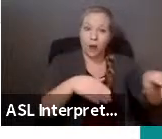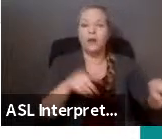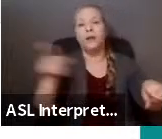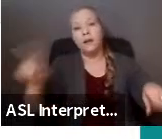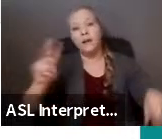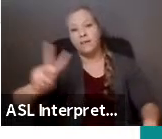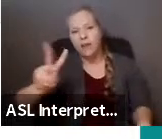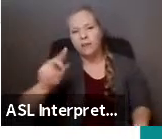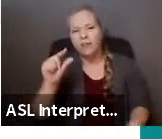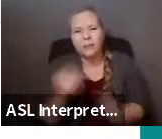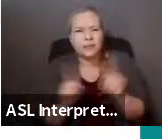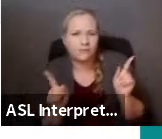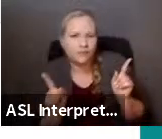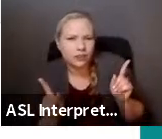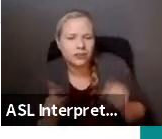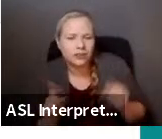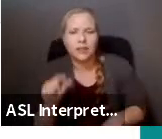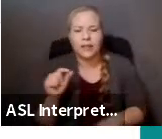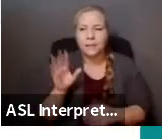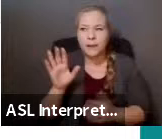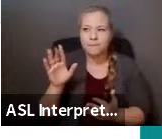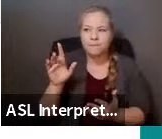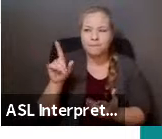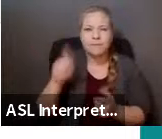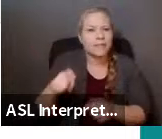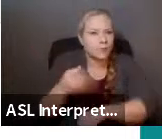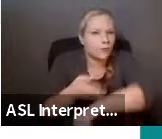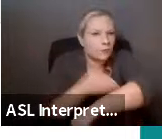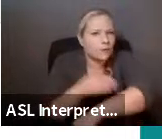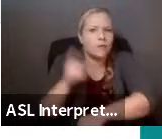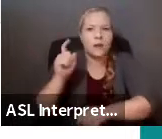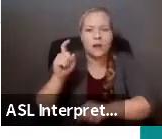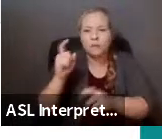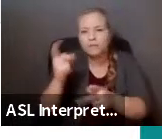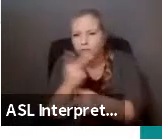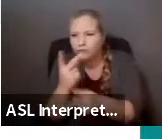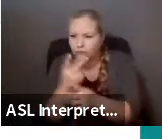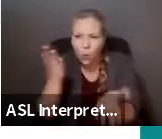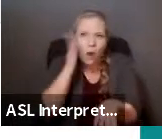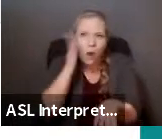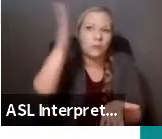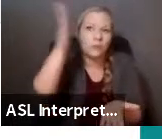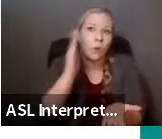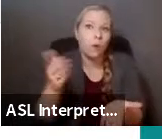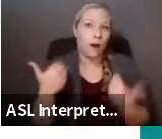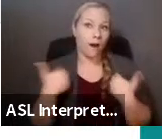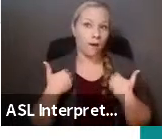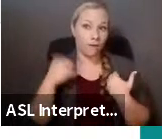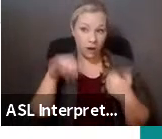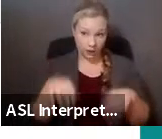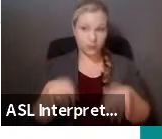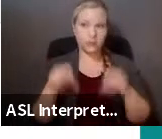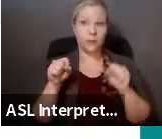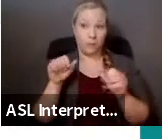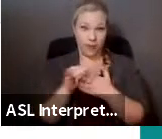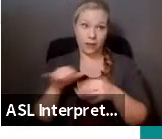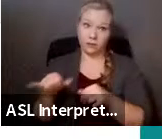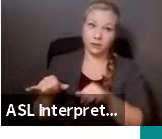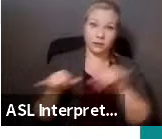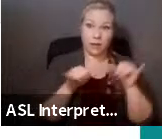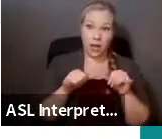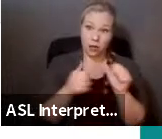anticipating what the city's standards will be, not necessarily what they are now, because we know that the city's working hard